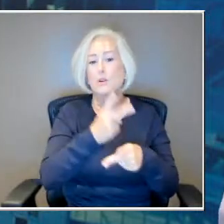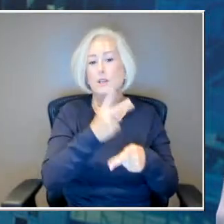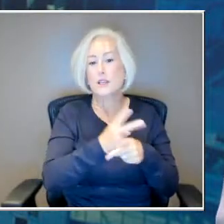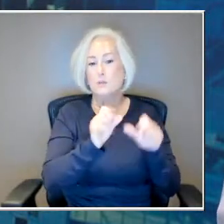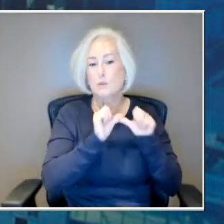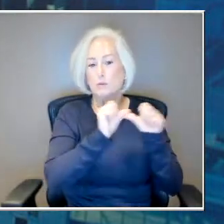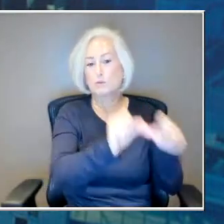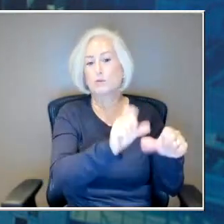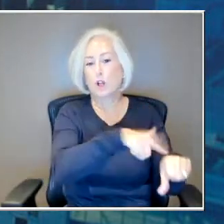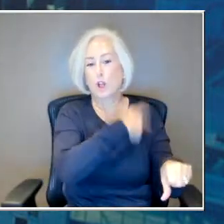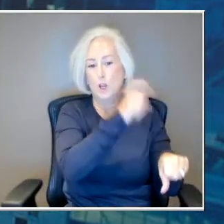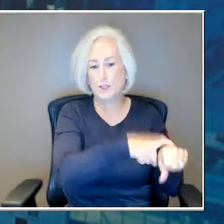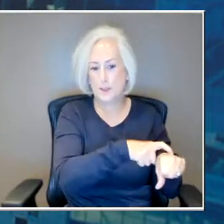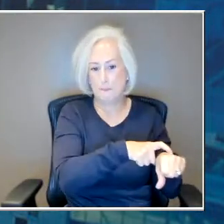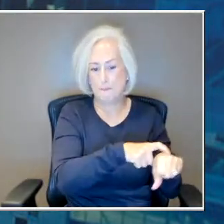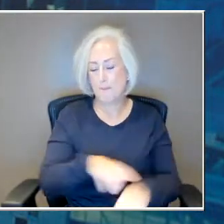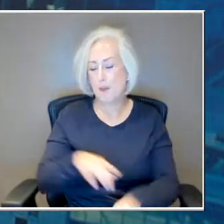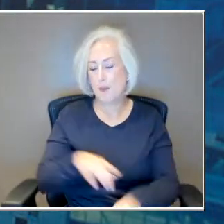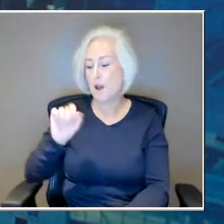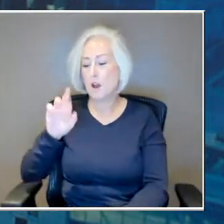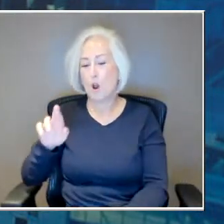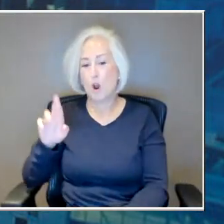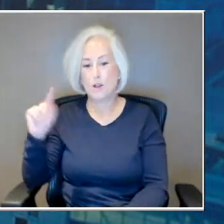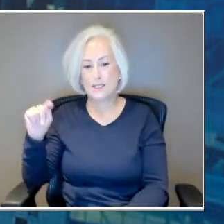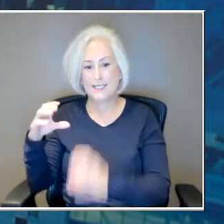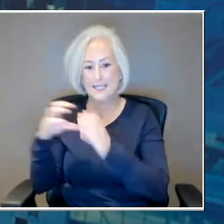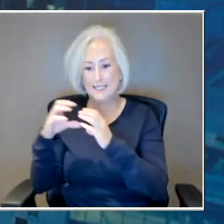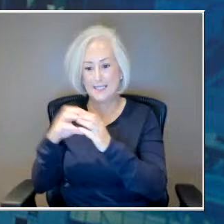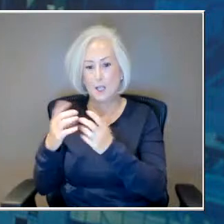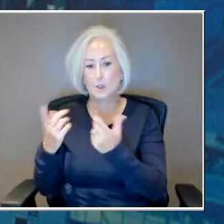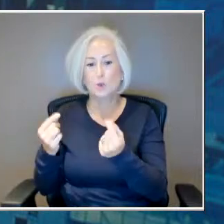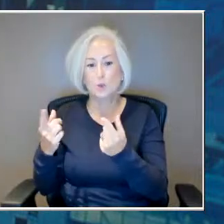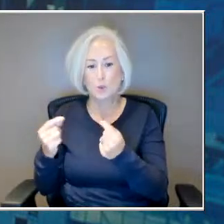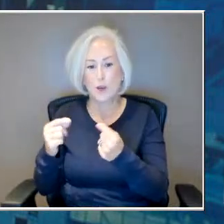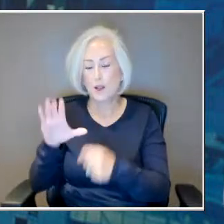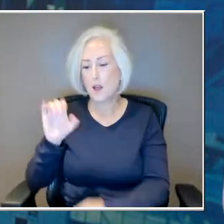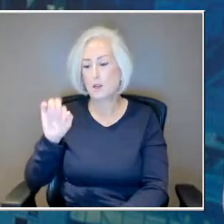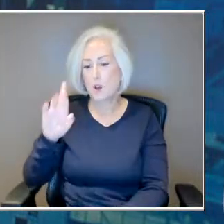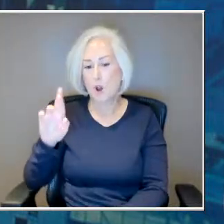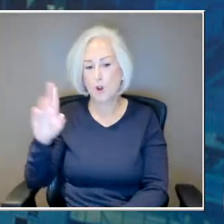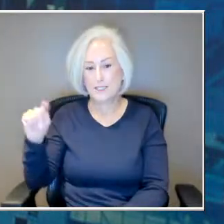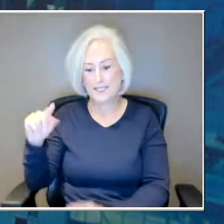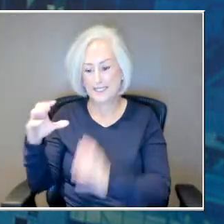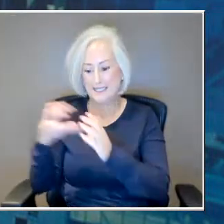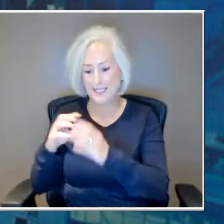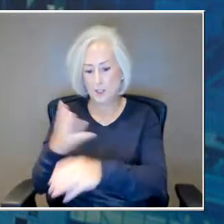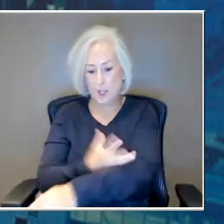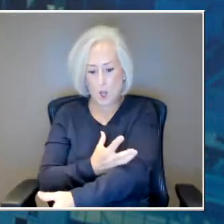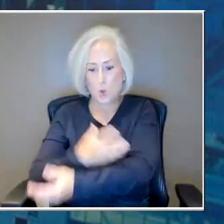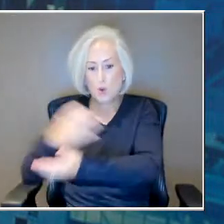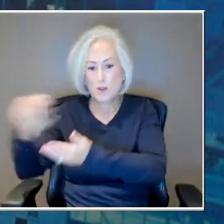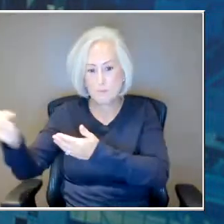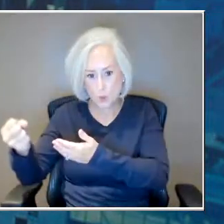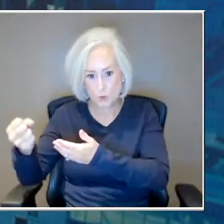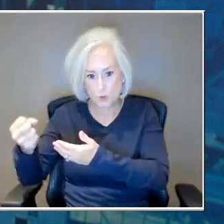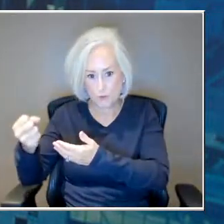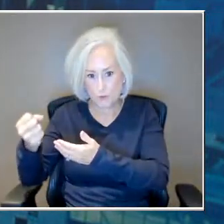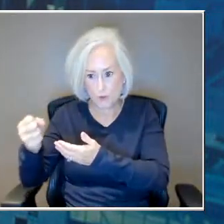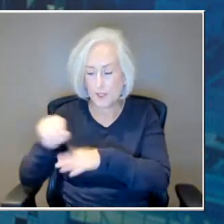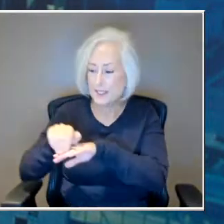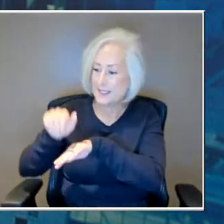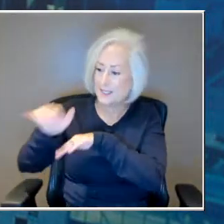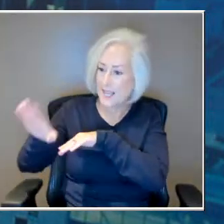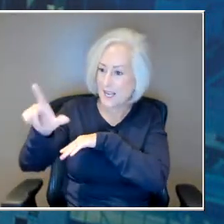CAR T cell, in other hands, is taking your T cells, regardless of your bone marrow status, engineer it, and infuse it back to your body to